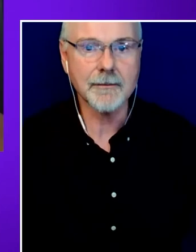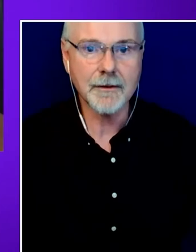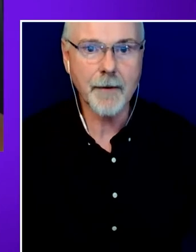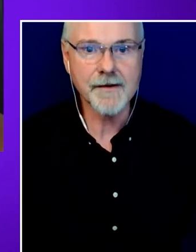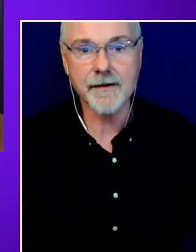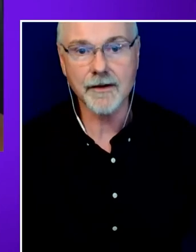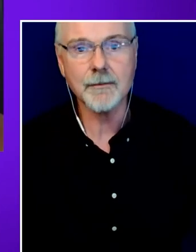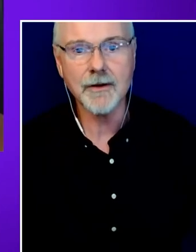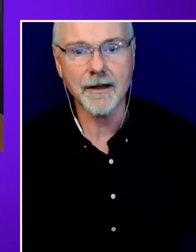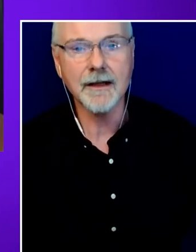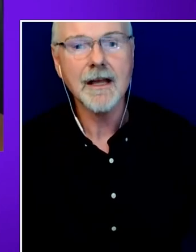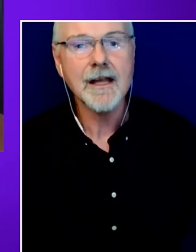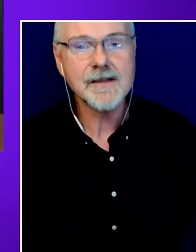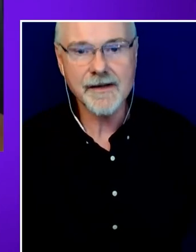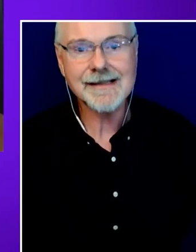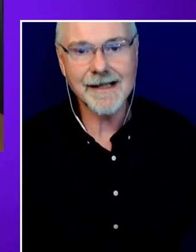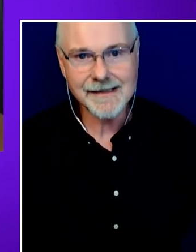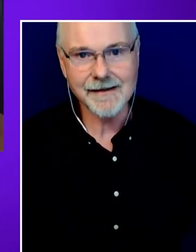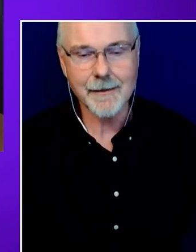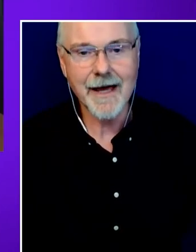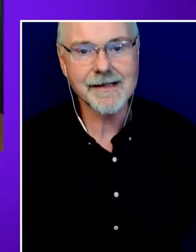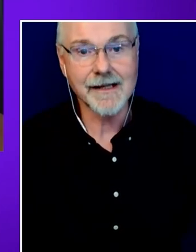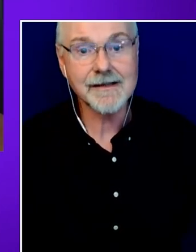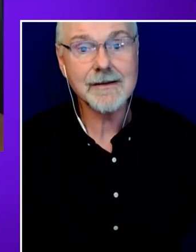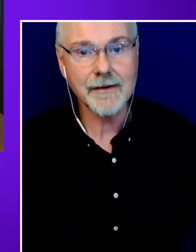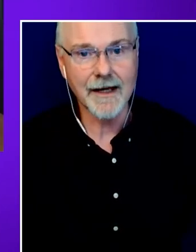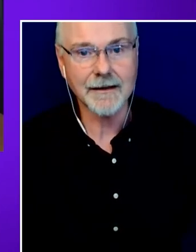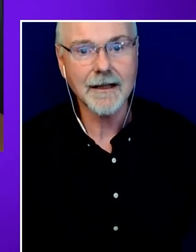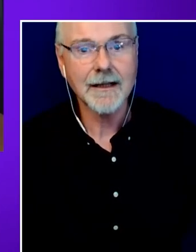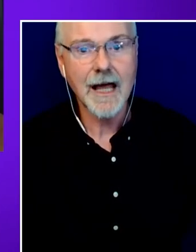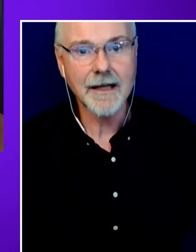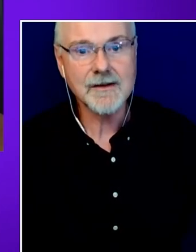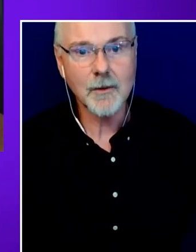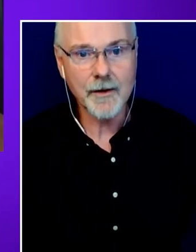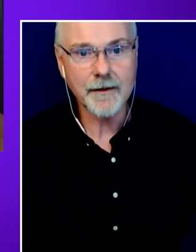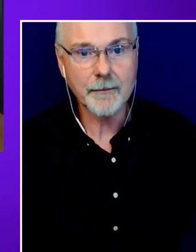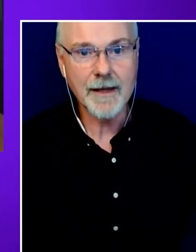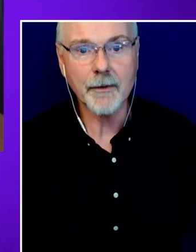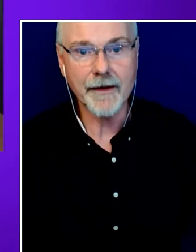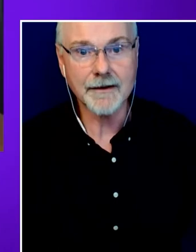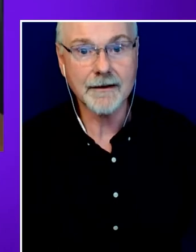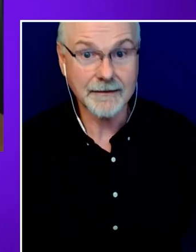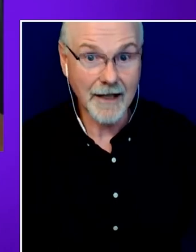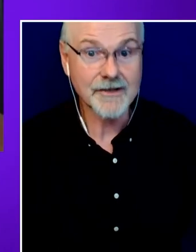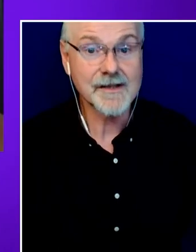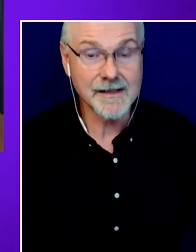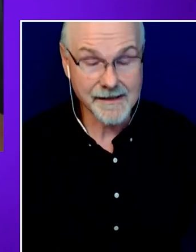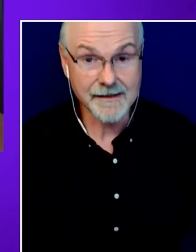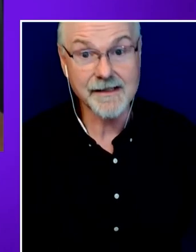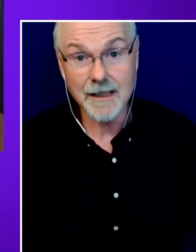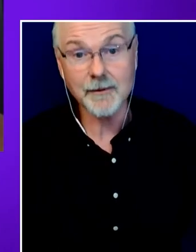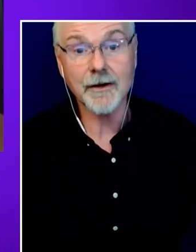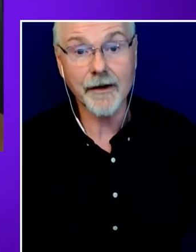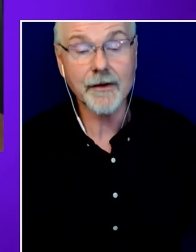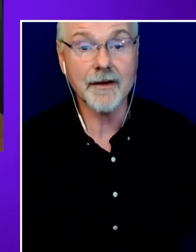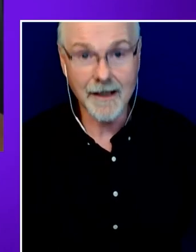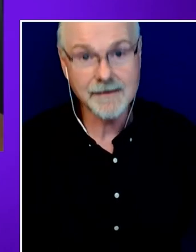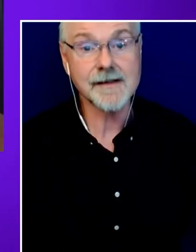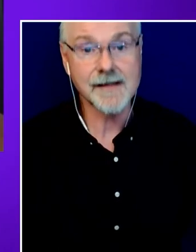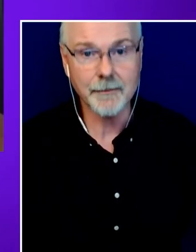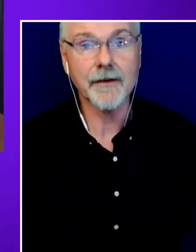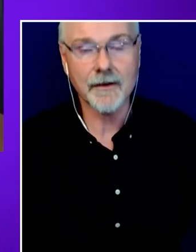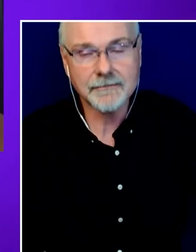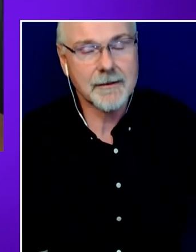or parts of their community. So this does give them access to that and to more people than not just the disabled, but also